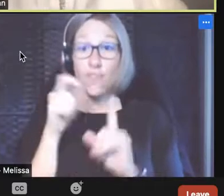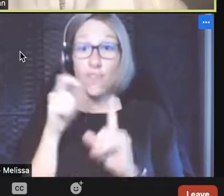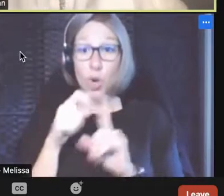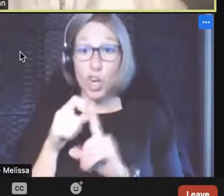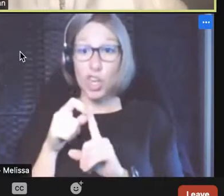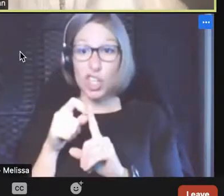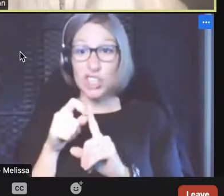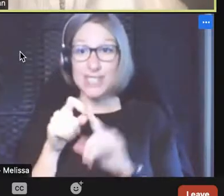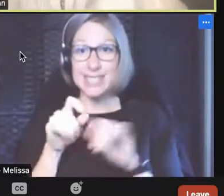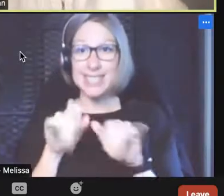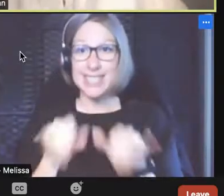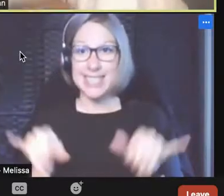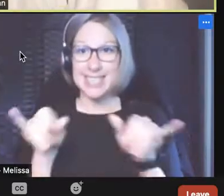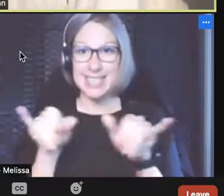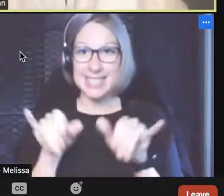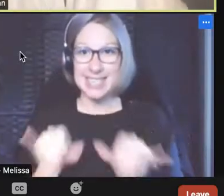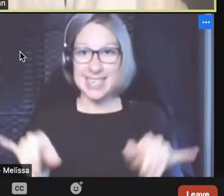consistent.